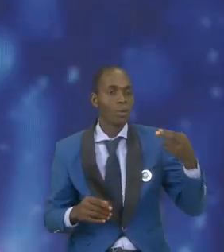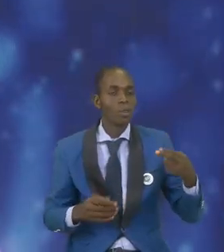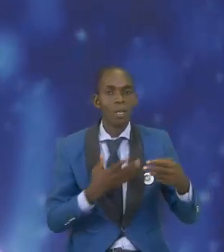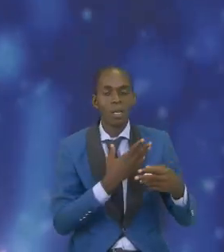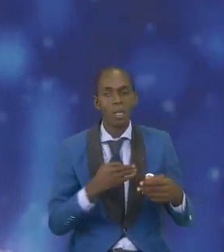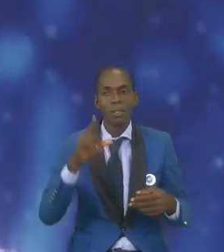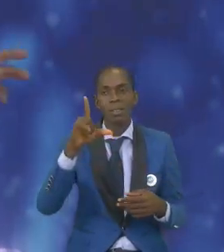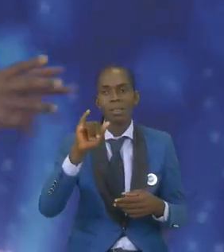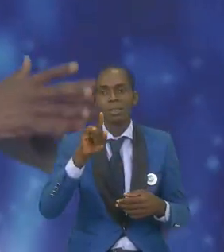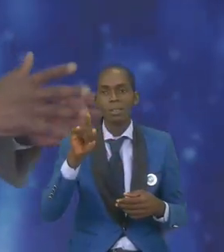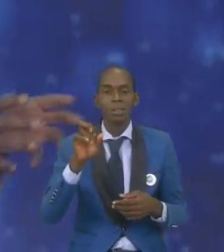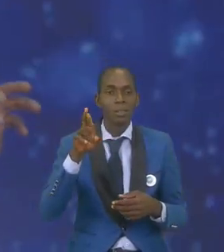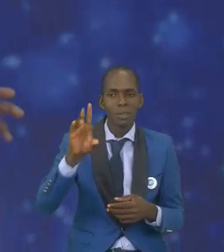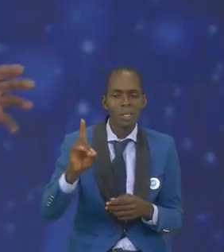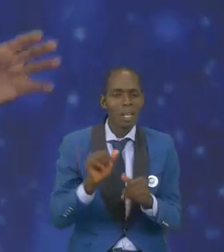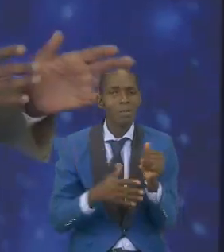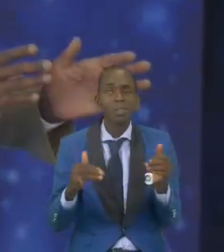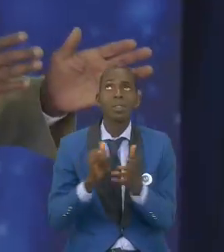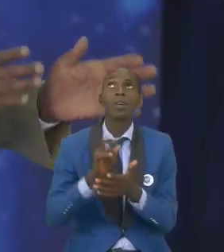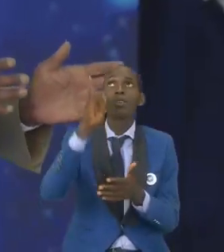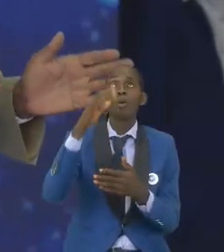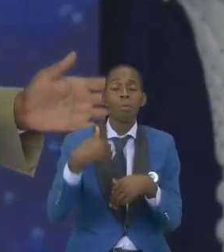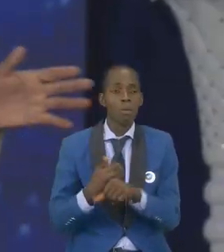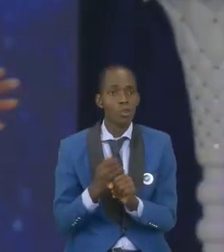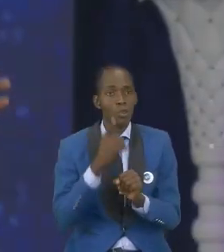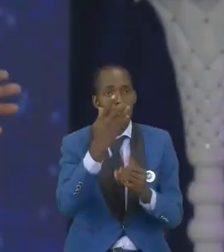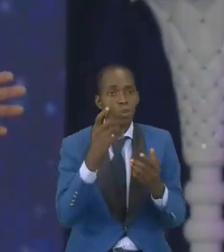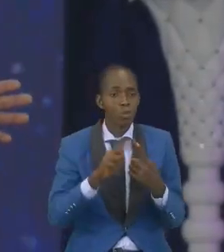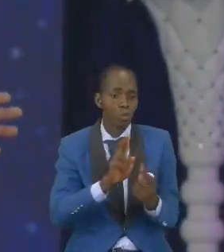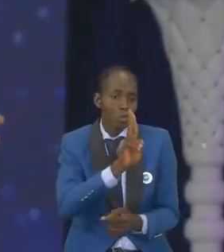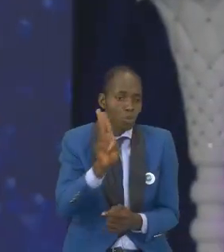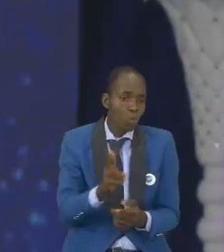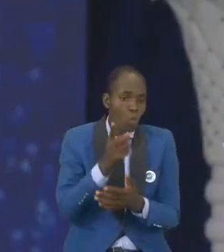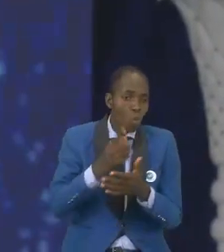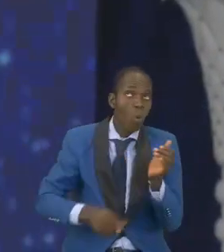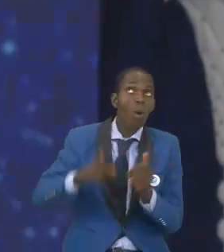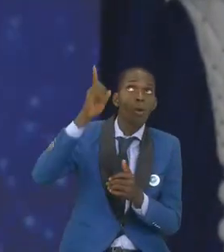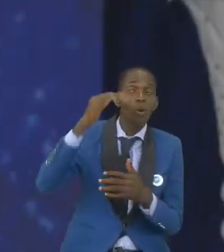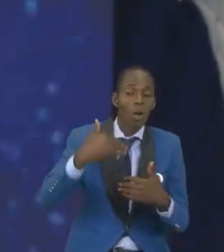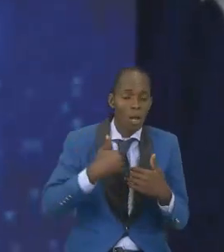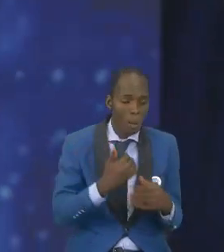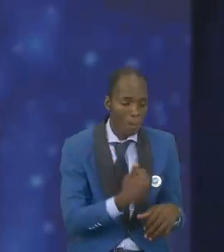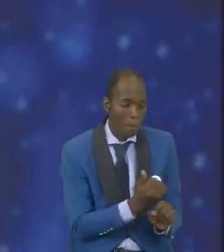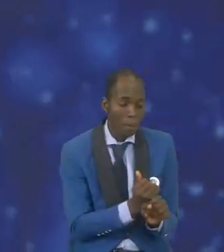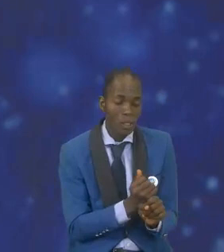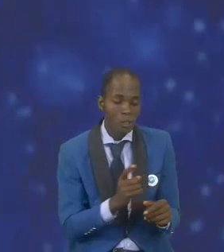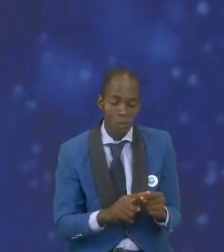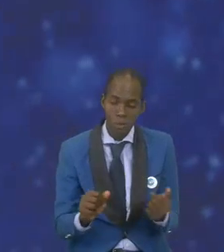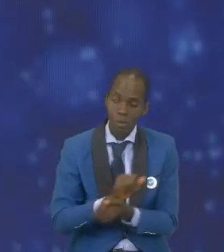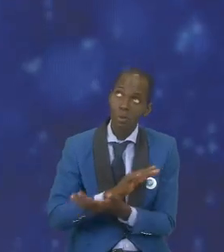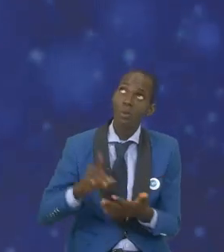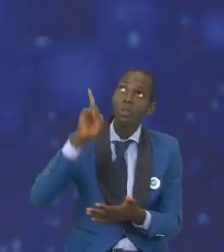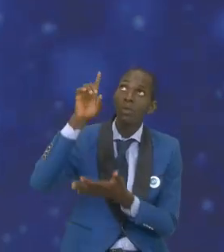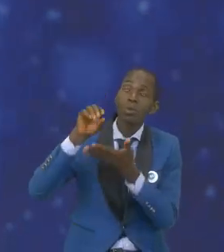Lord himself has made, you're trying to use what God has made to destroy his own son that